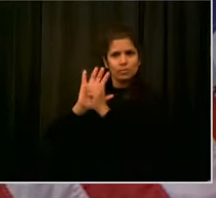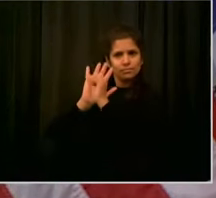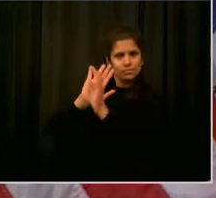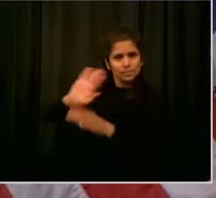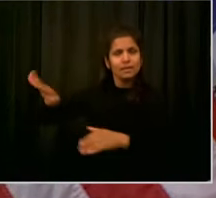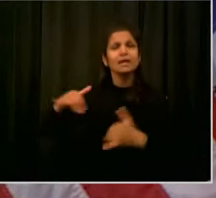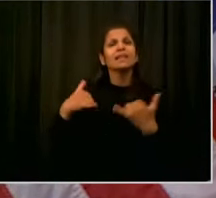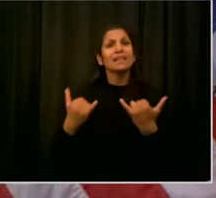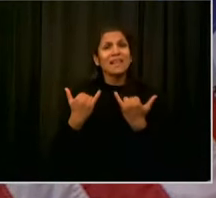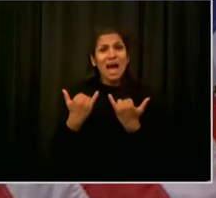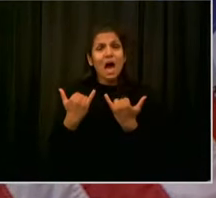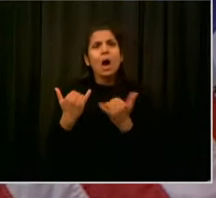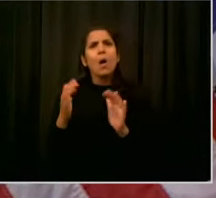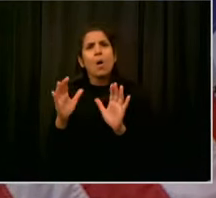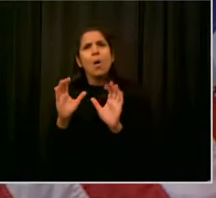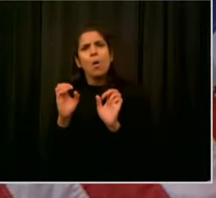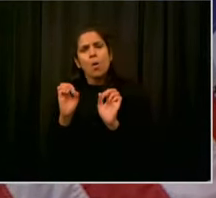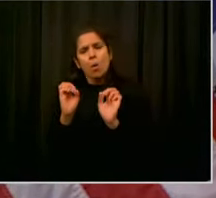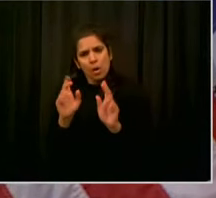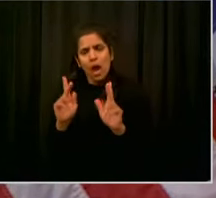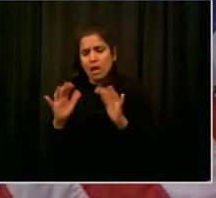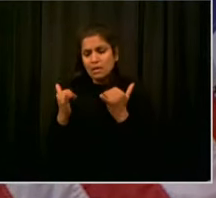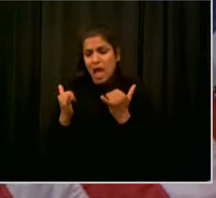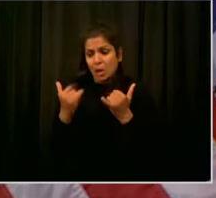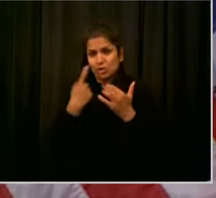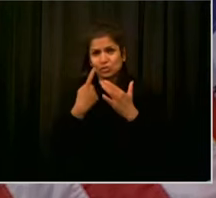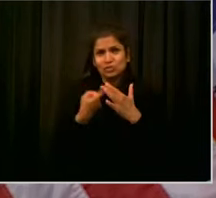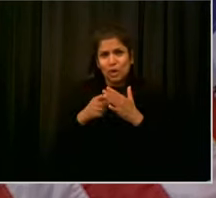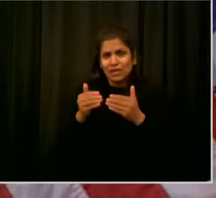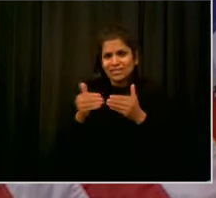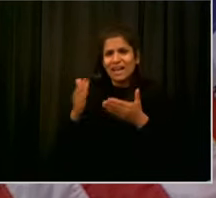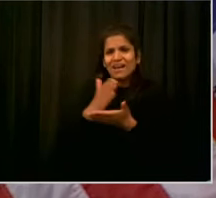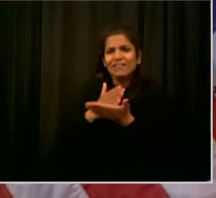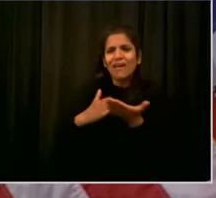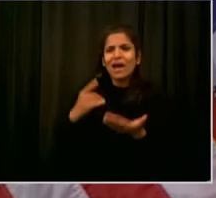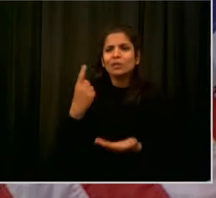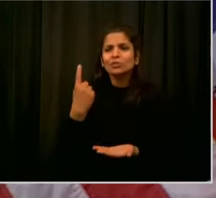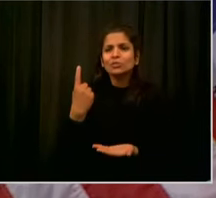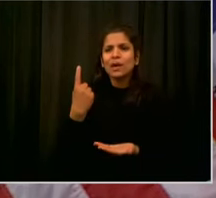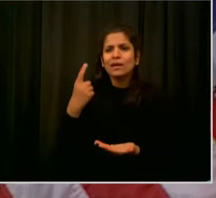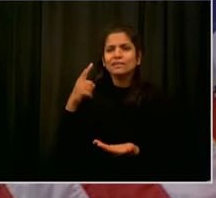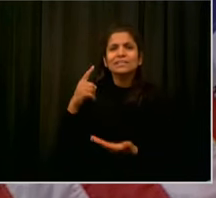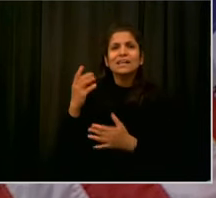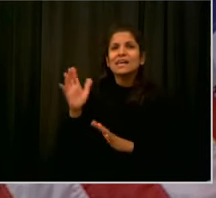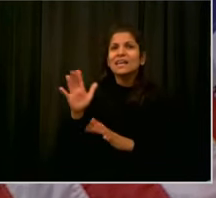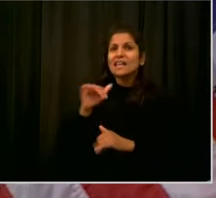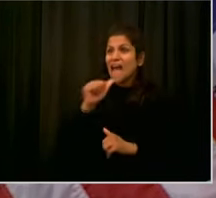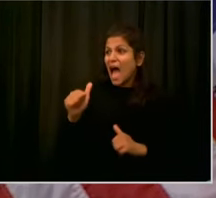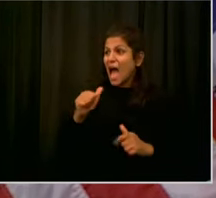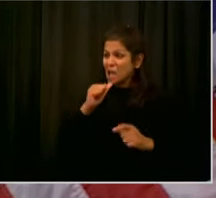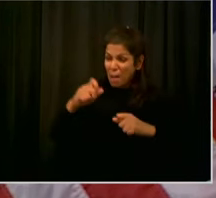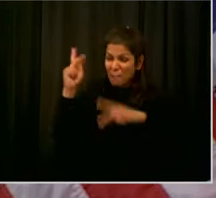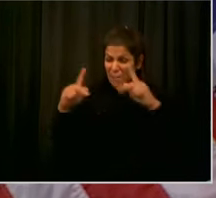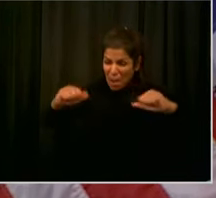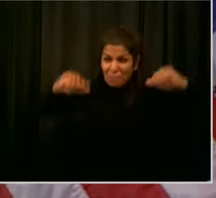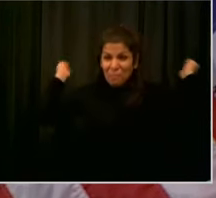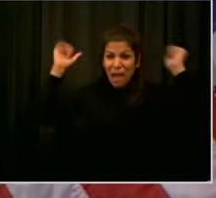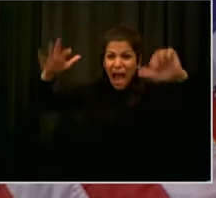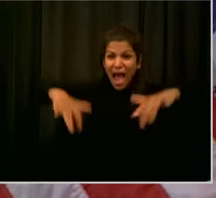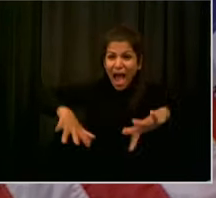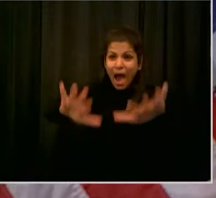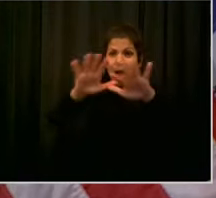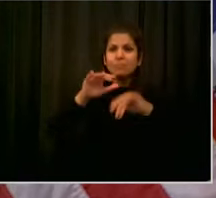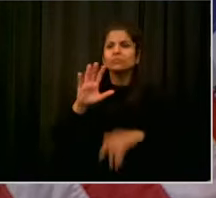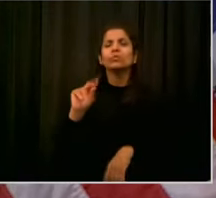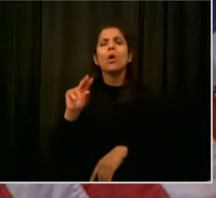many fewer people moving around than usual. There's so many fewer people going to work. We can handle that in the short term. But the real